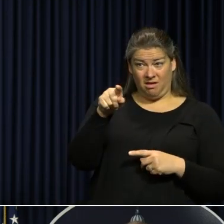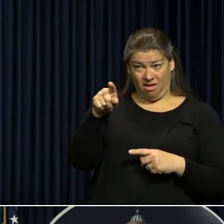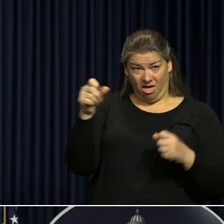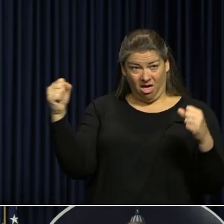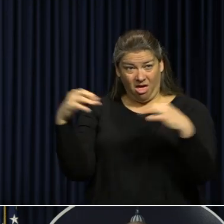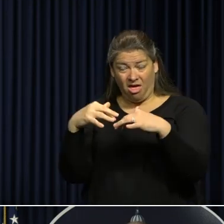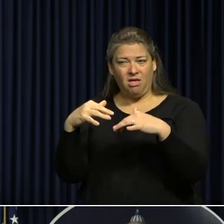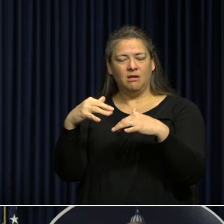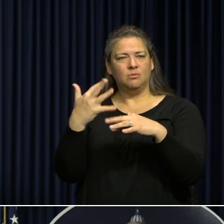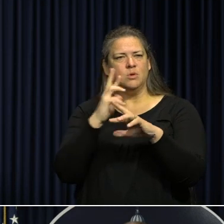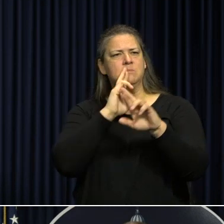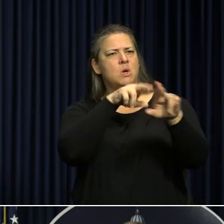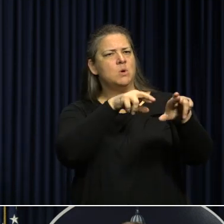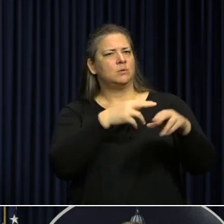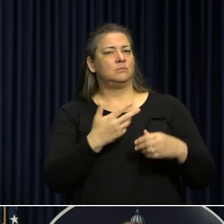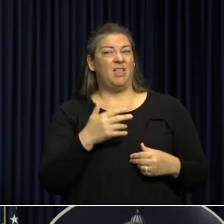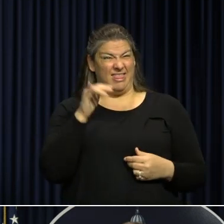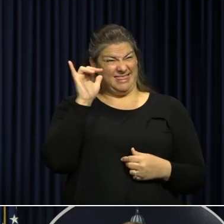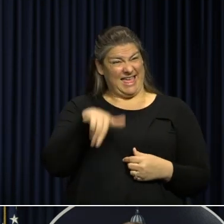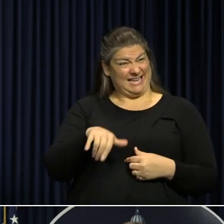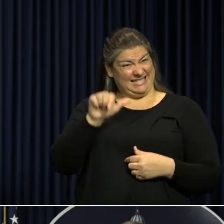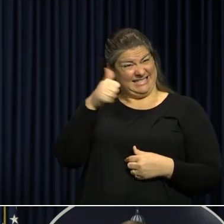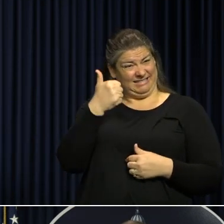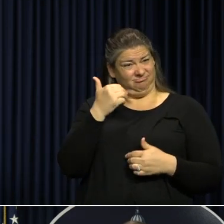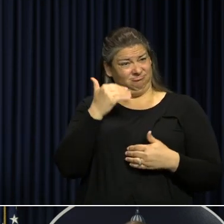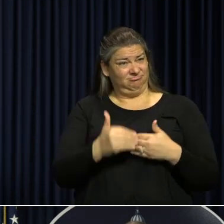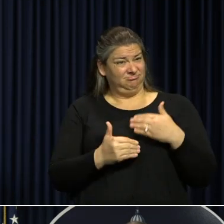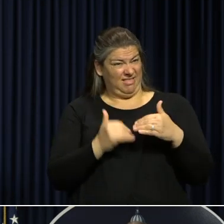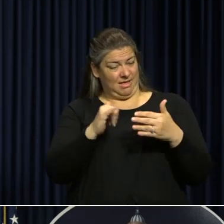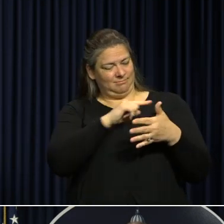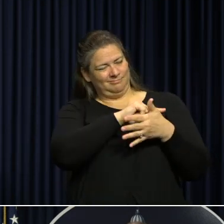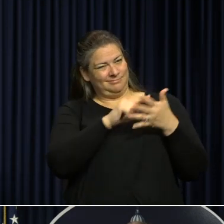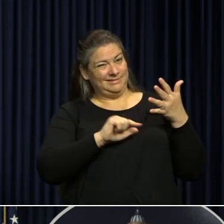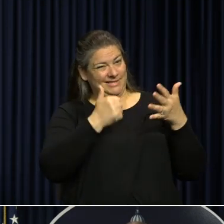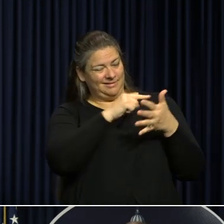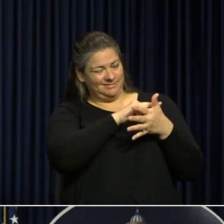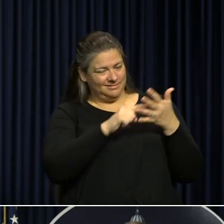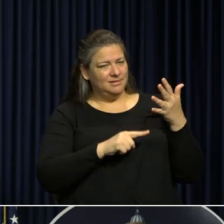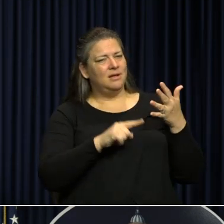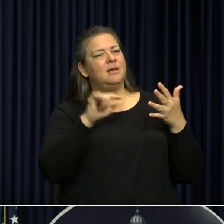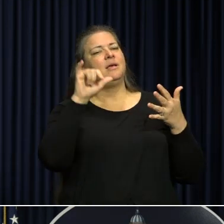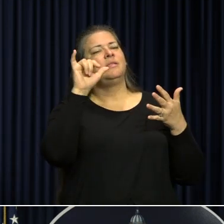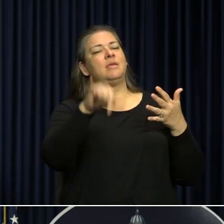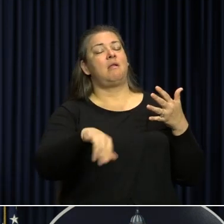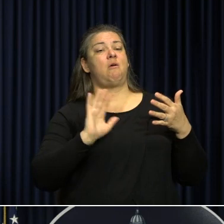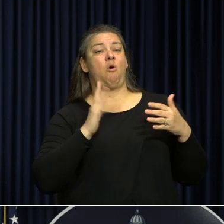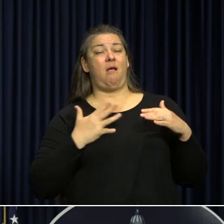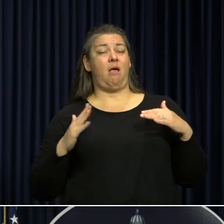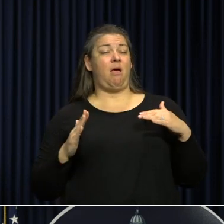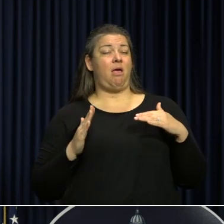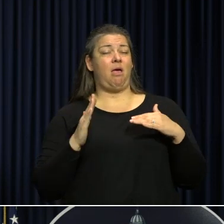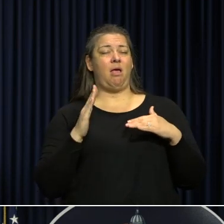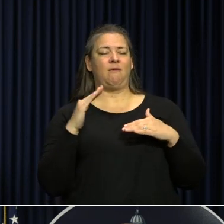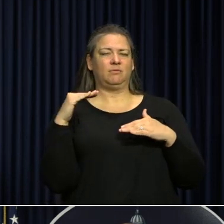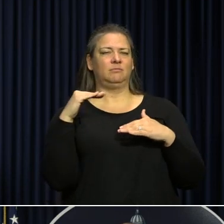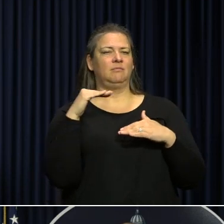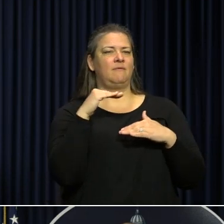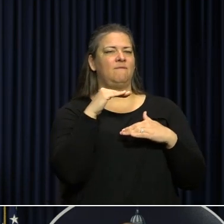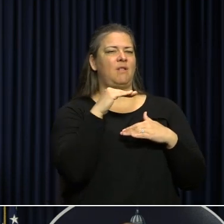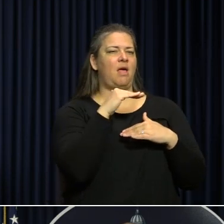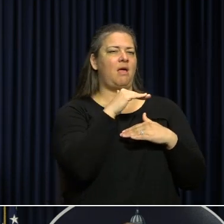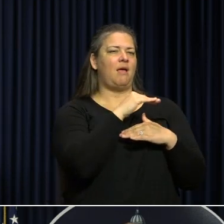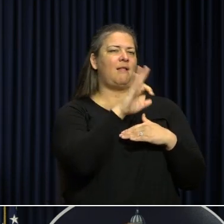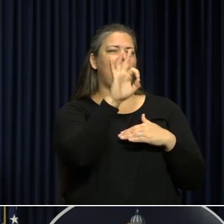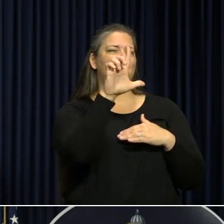to flatten this curve. 10 steps we've got to keep practicing as we move into a new normal. 10 steps